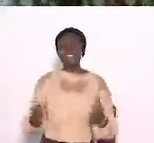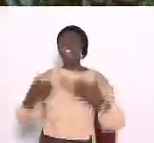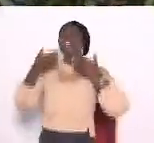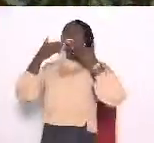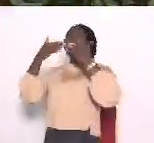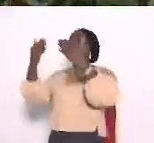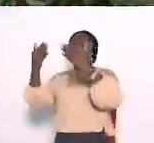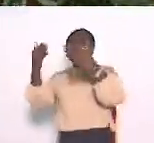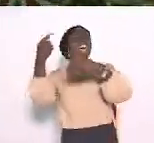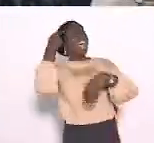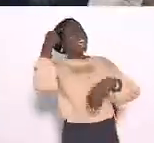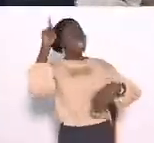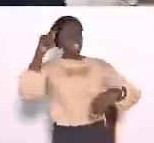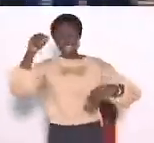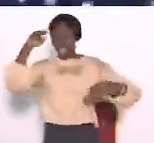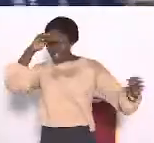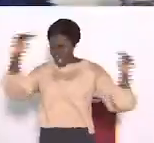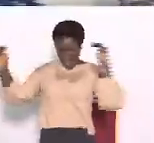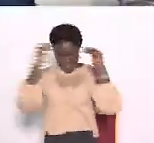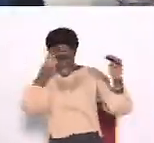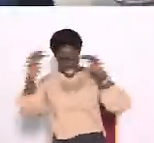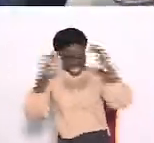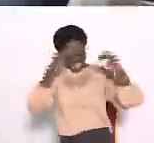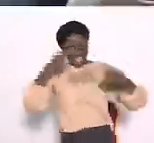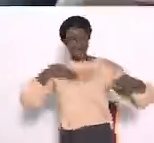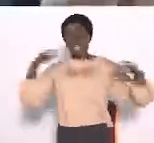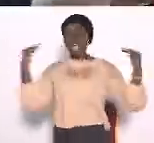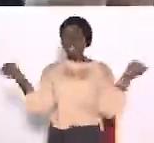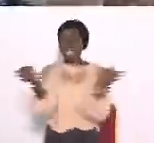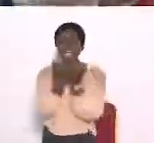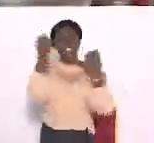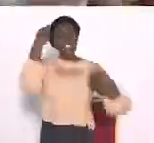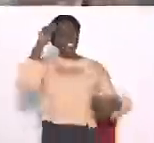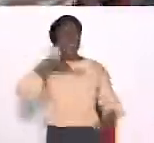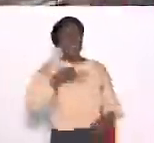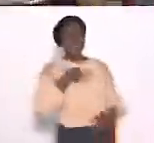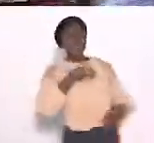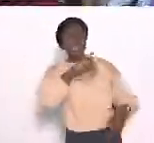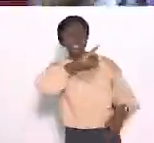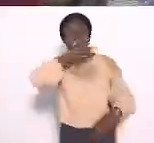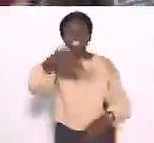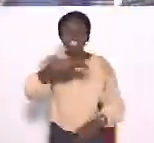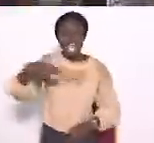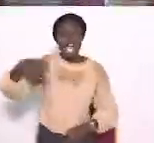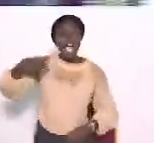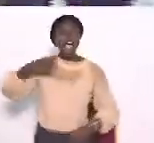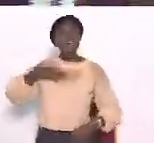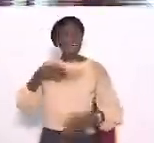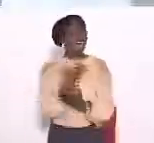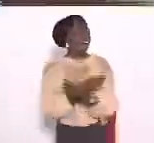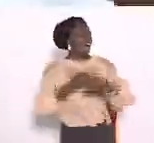jehov thank you for fighting my battles for me